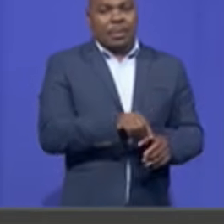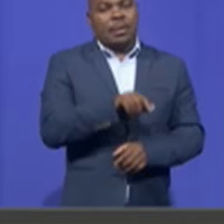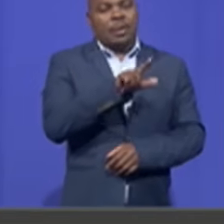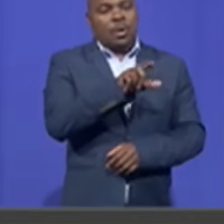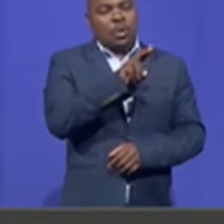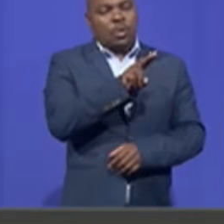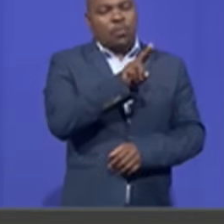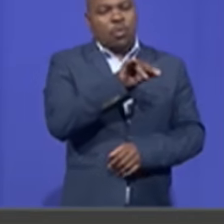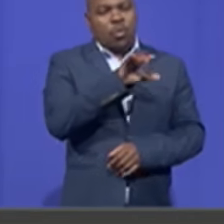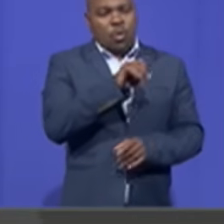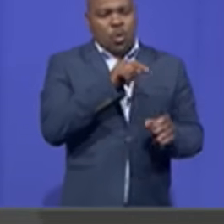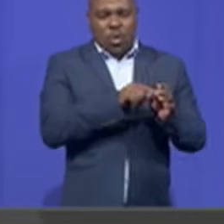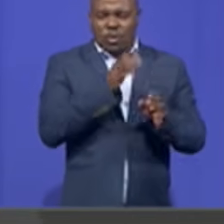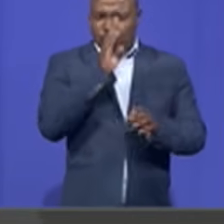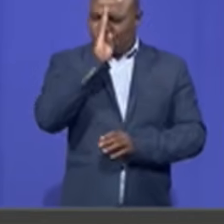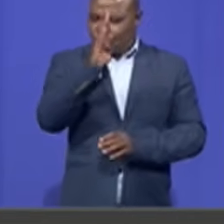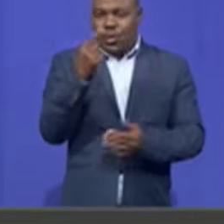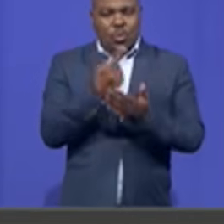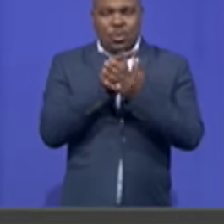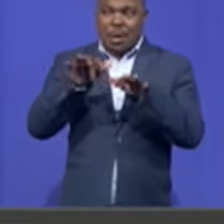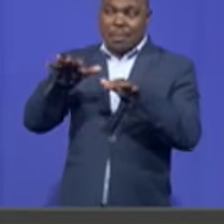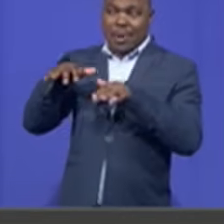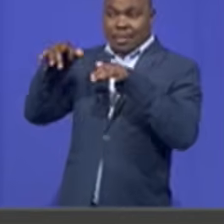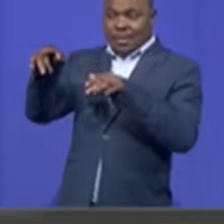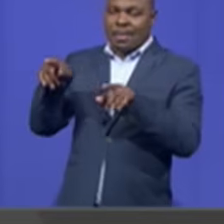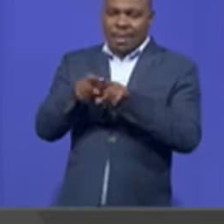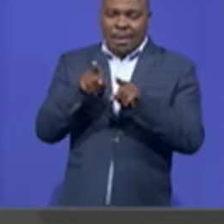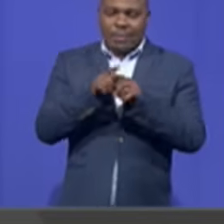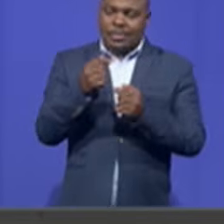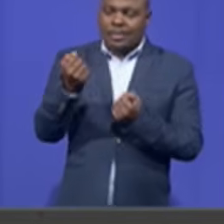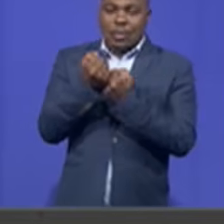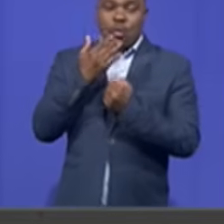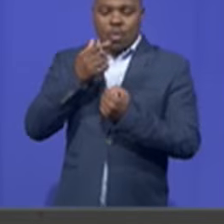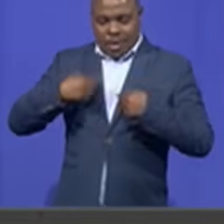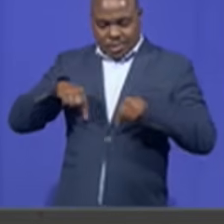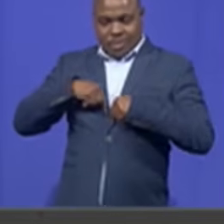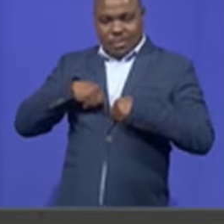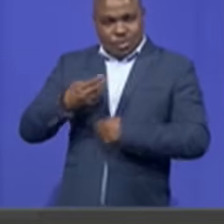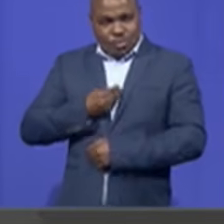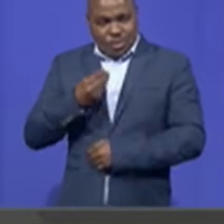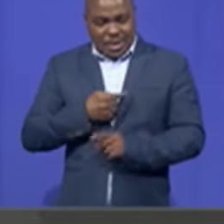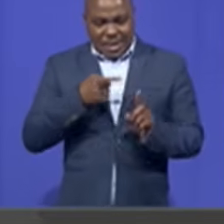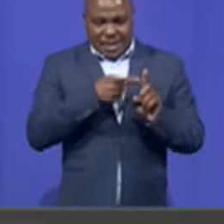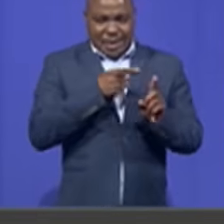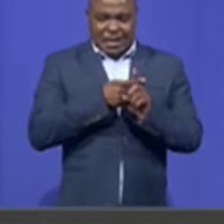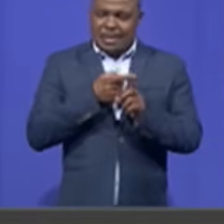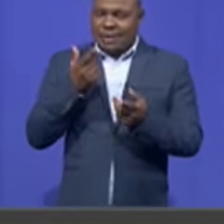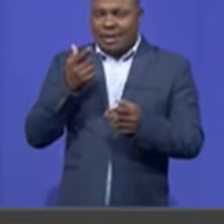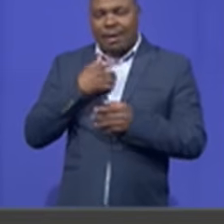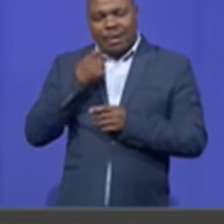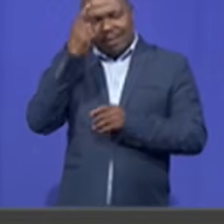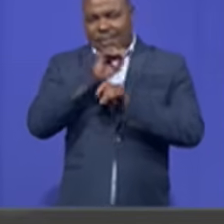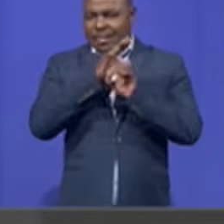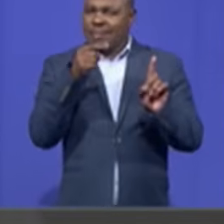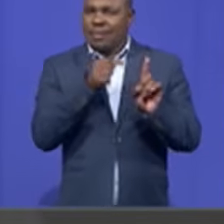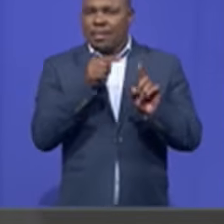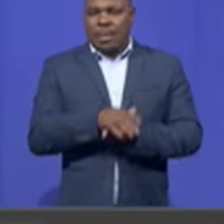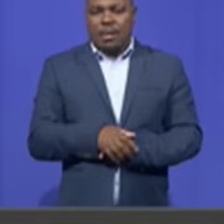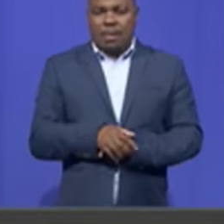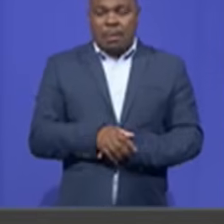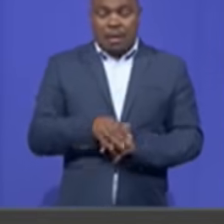to Parliament. He speaks for us as South Africans, he speaks for us as youth. He's the only one that's making sense right now. So I'm hoping